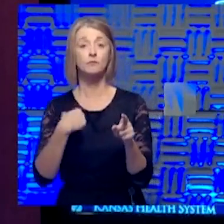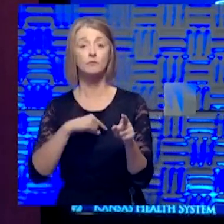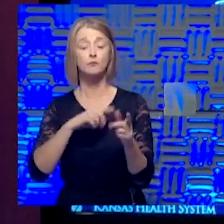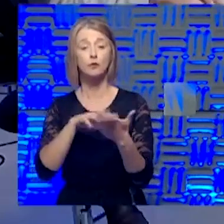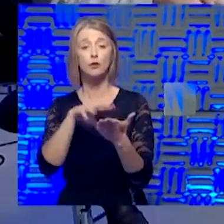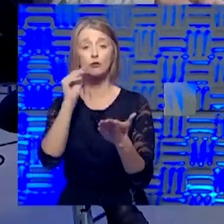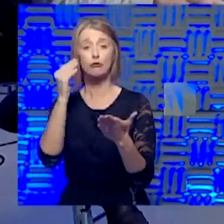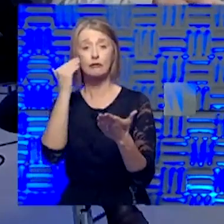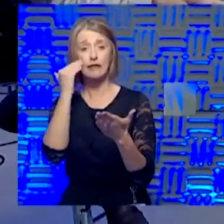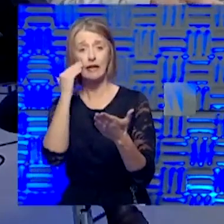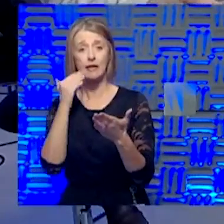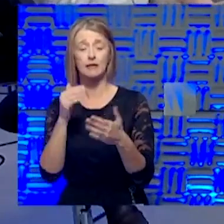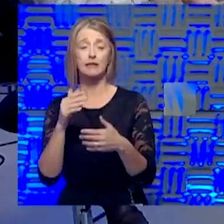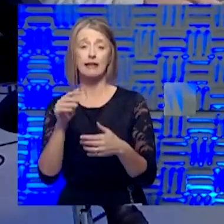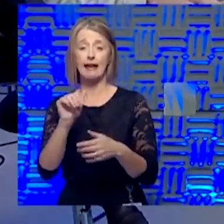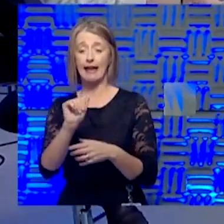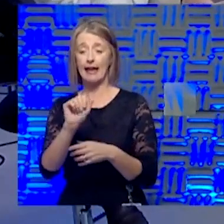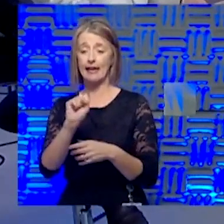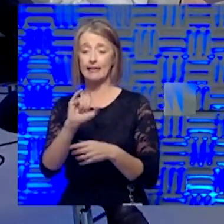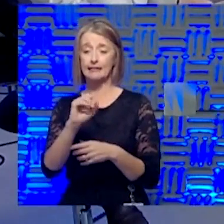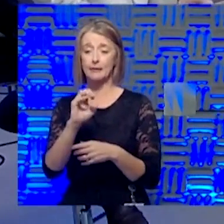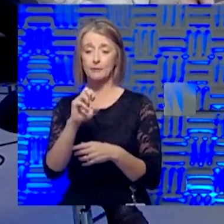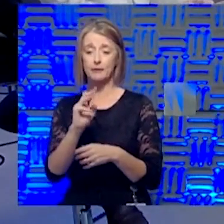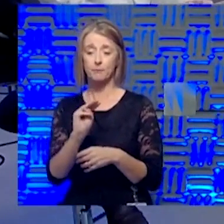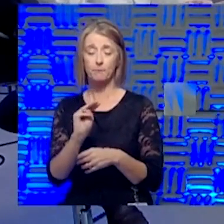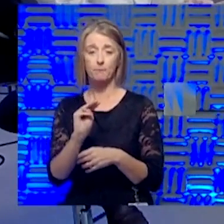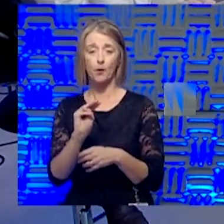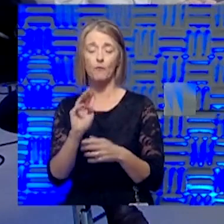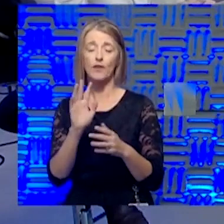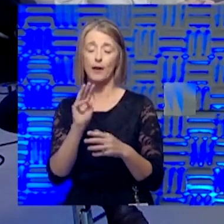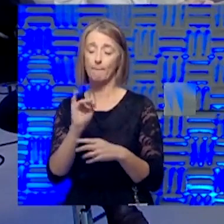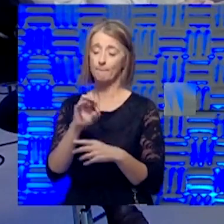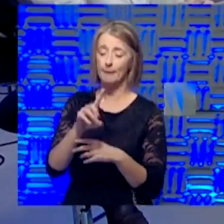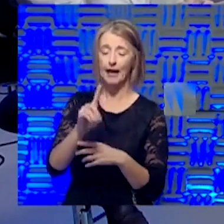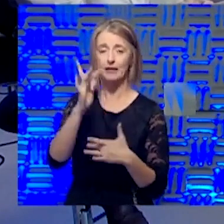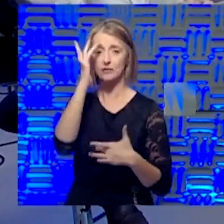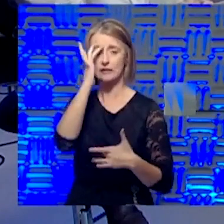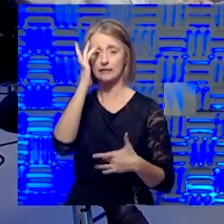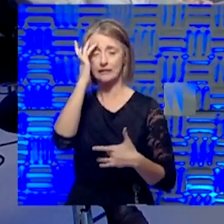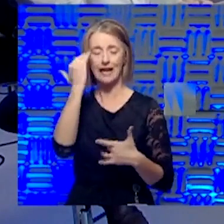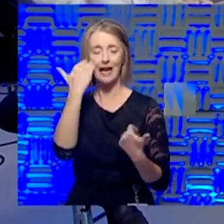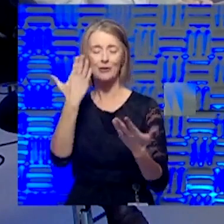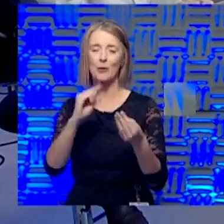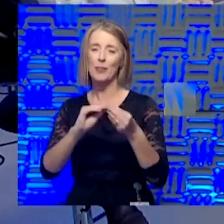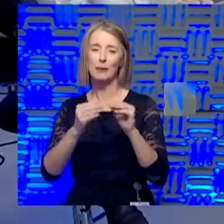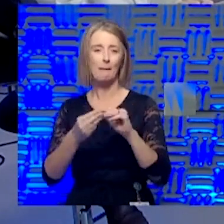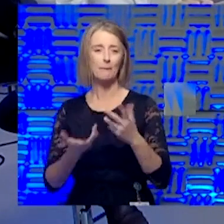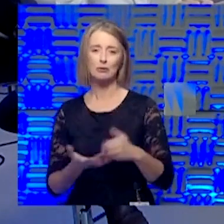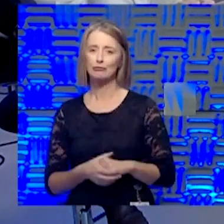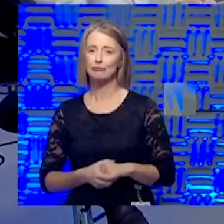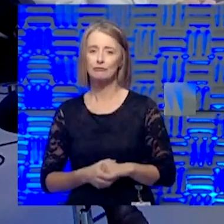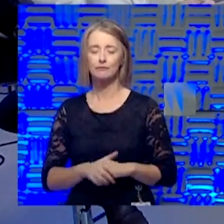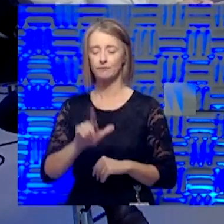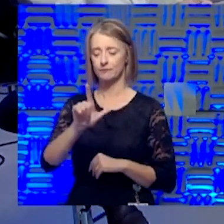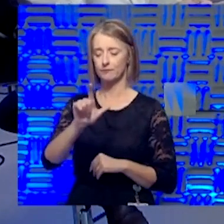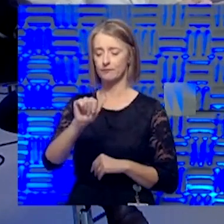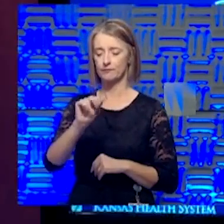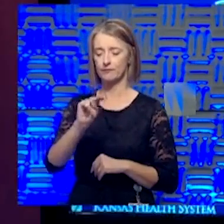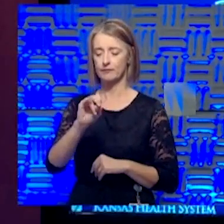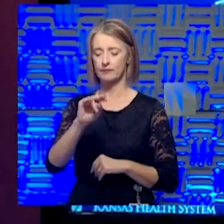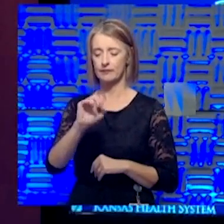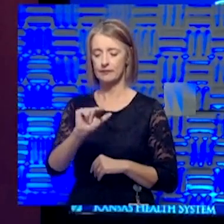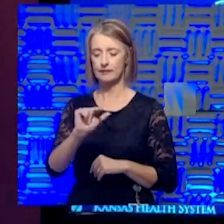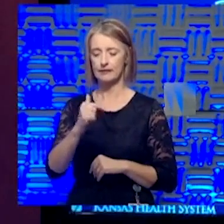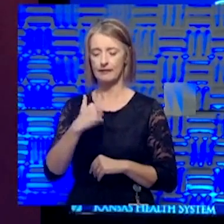they possibly could be asymptomatic or very mild disease. I don't think I know the numbers right offhand. I know Lansing has an